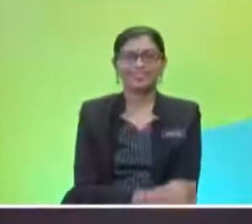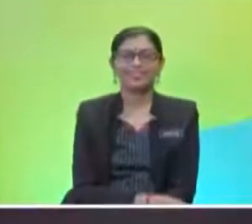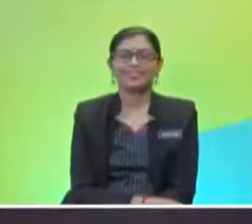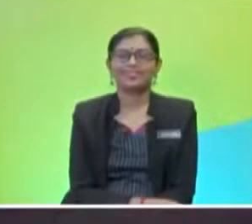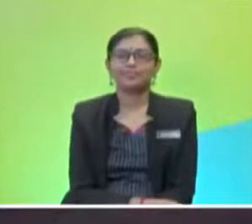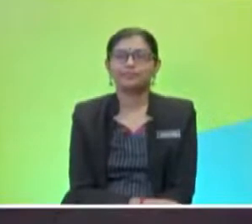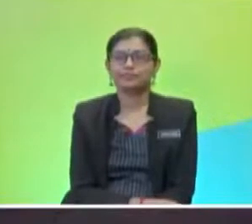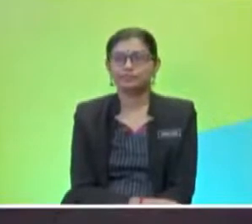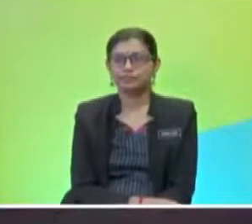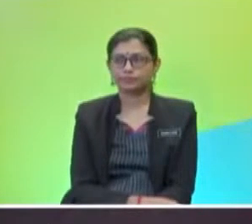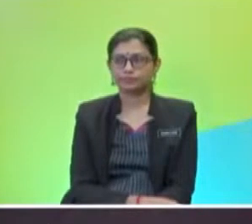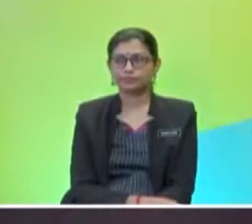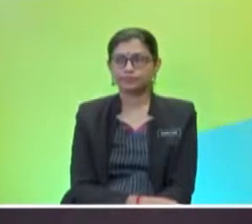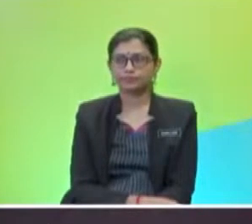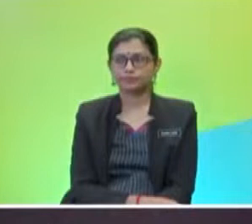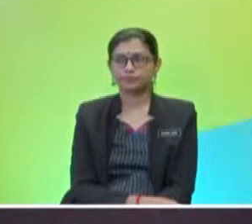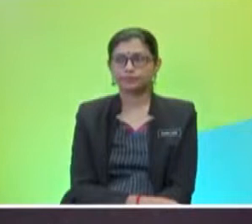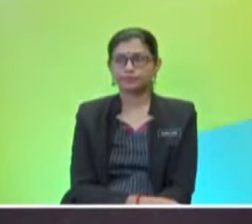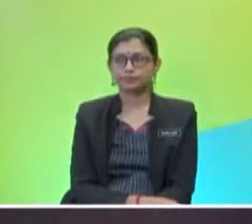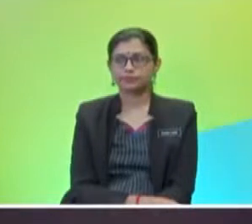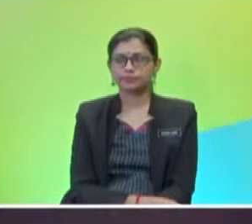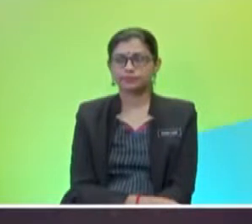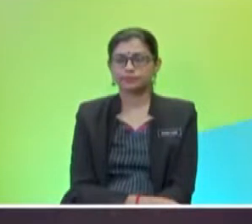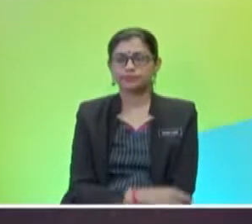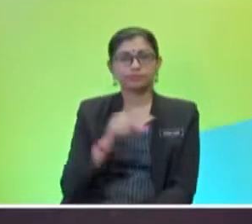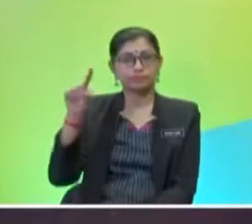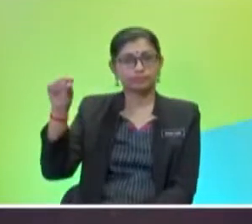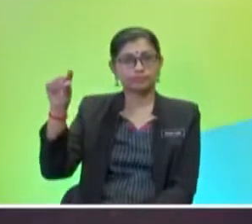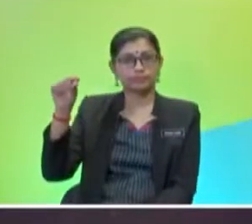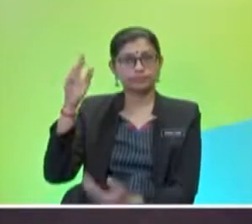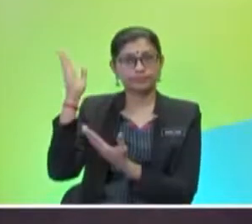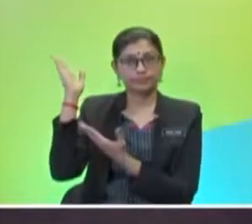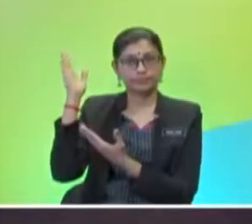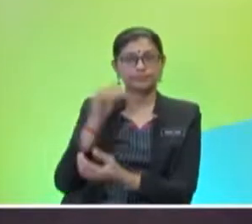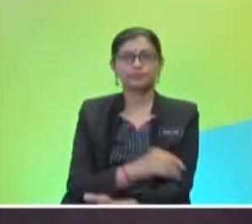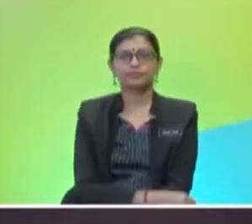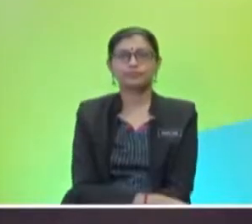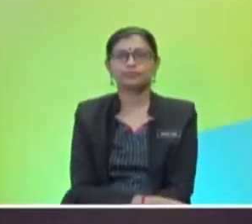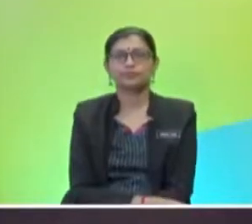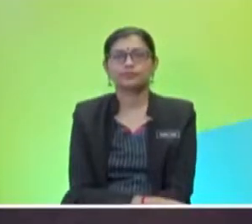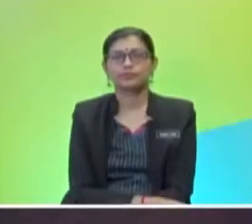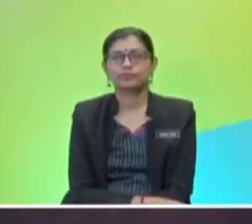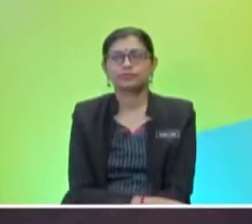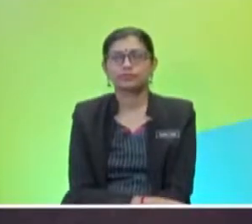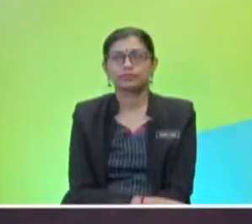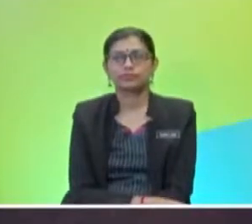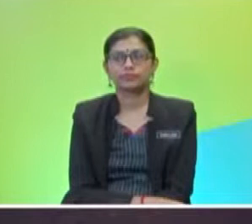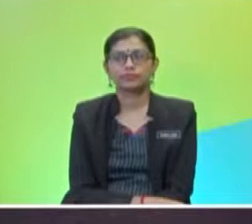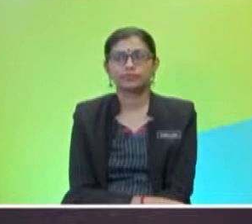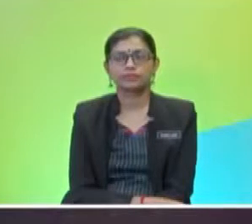Okay, and let's stick this. Okay. Really quick and nice.